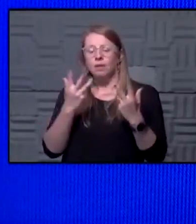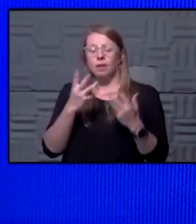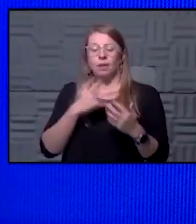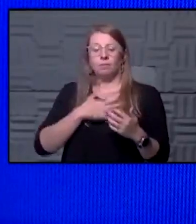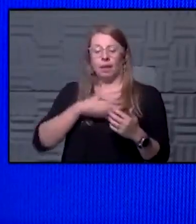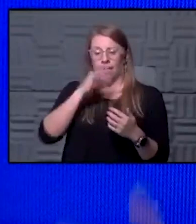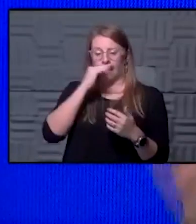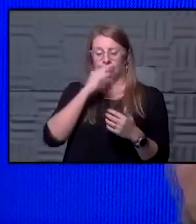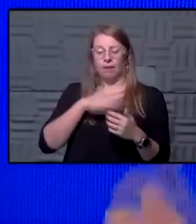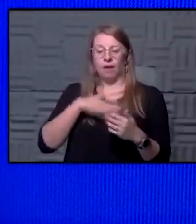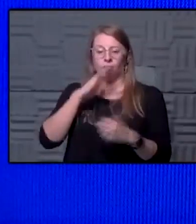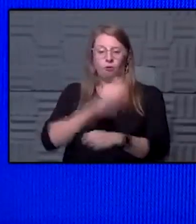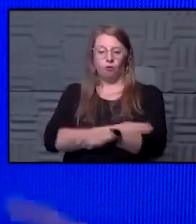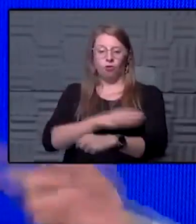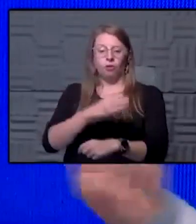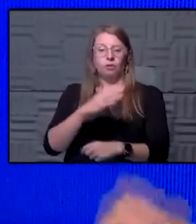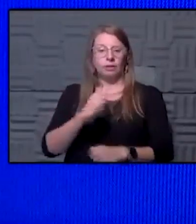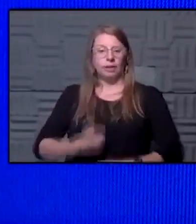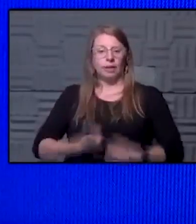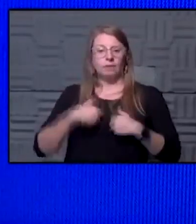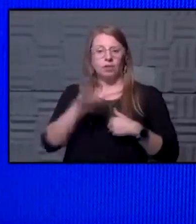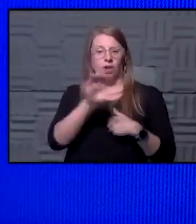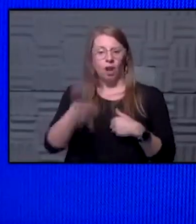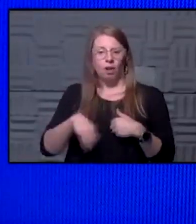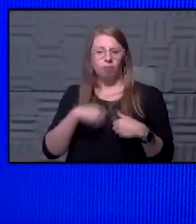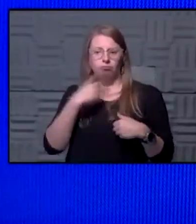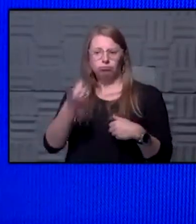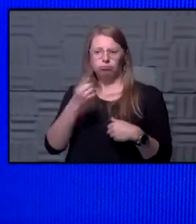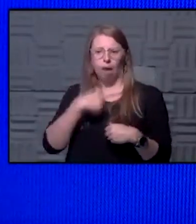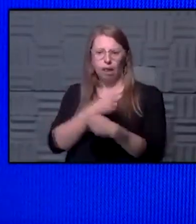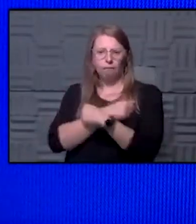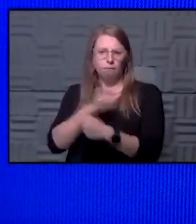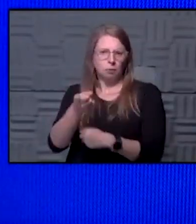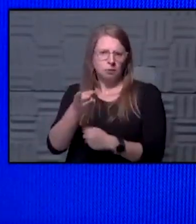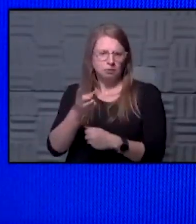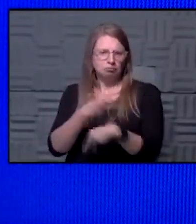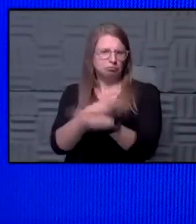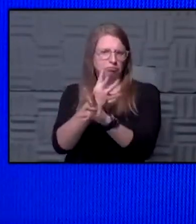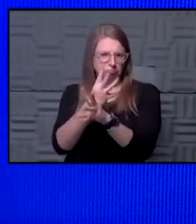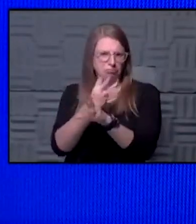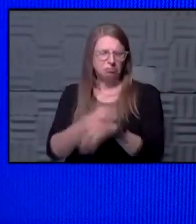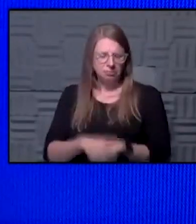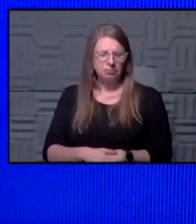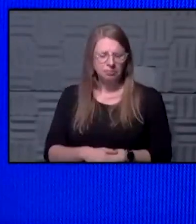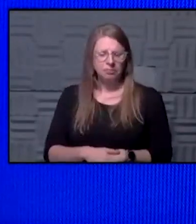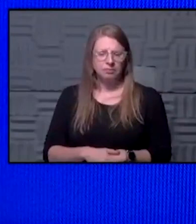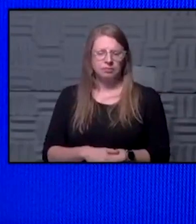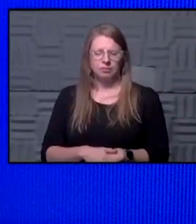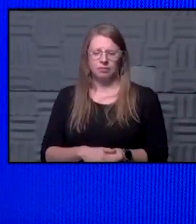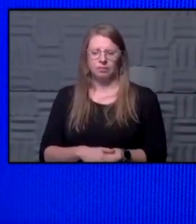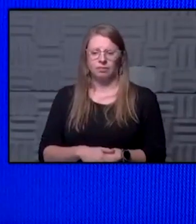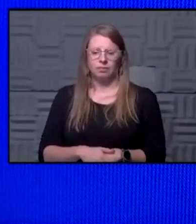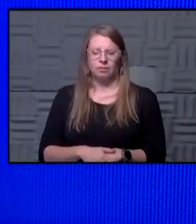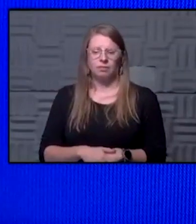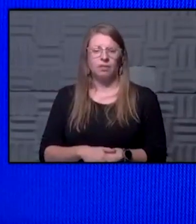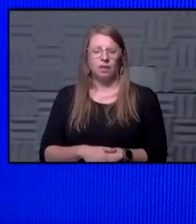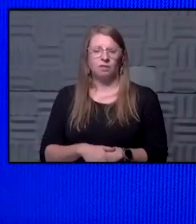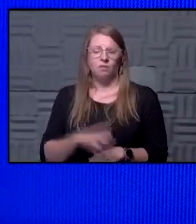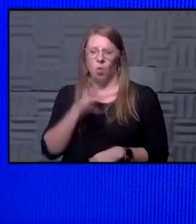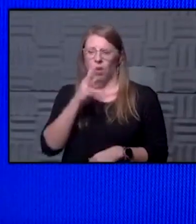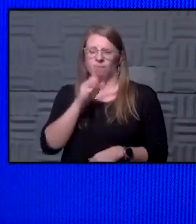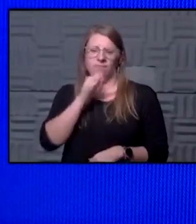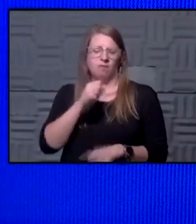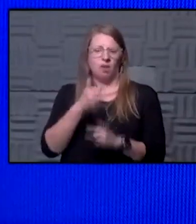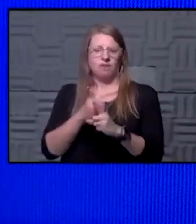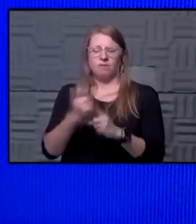daughter lives in Chicago. I had a Zoom call with her yesterday. Told her said I love you to her, and you know, I think we would love for her to be able to come back